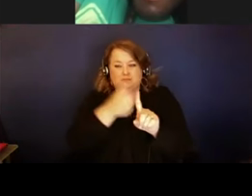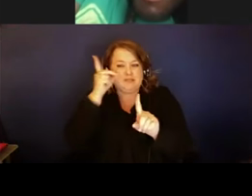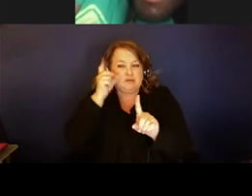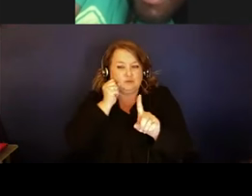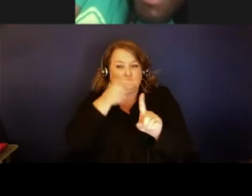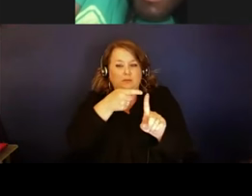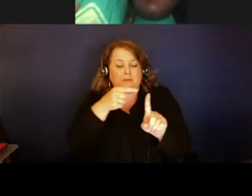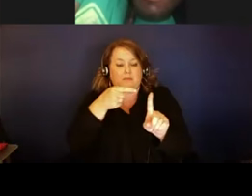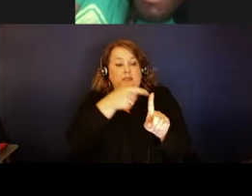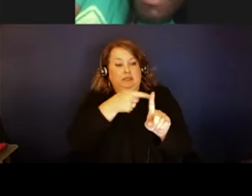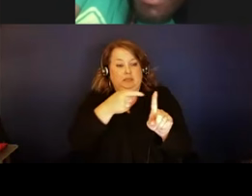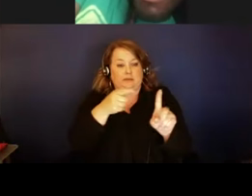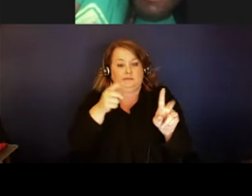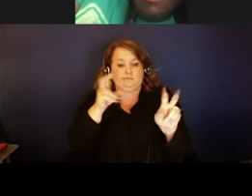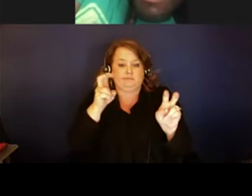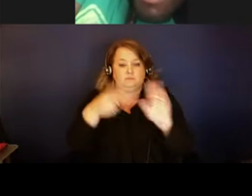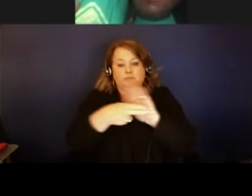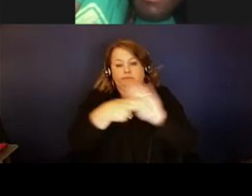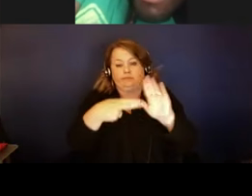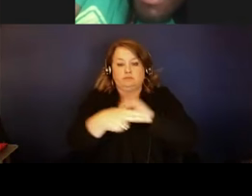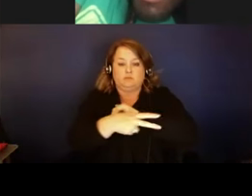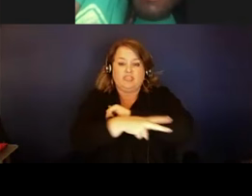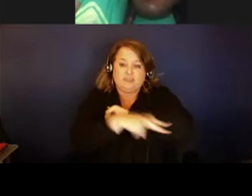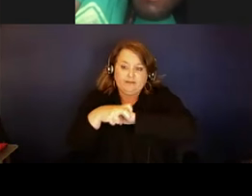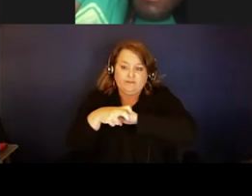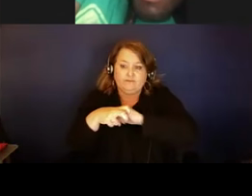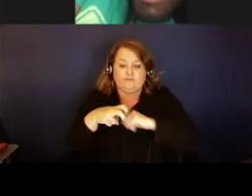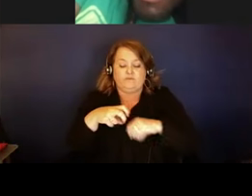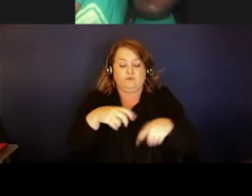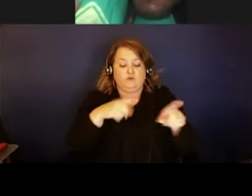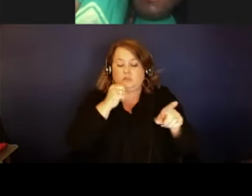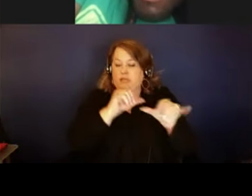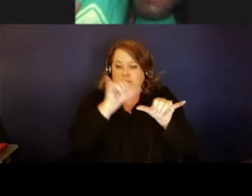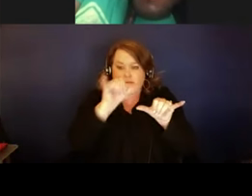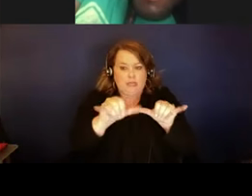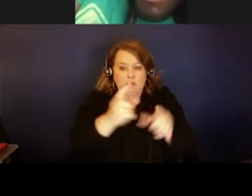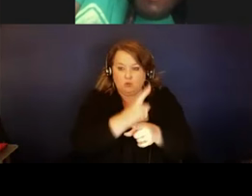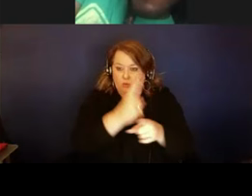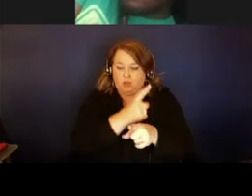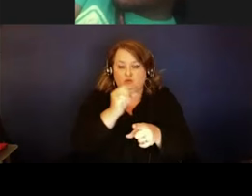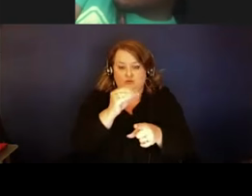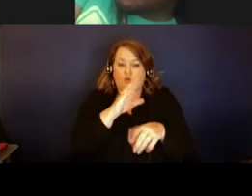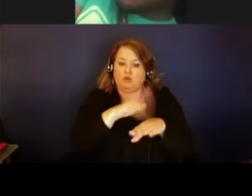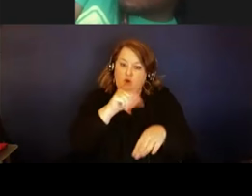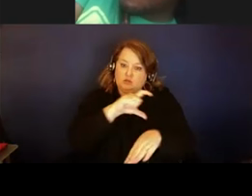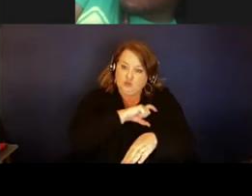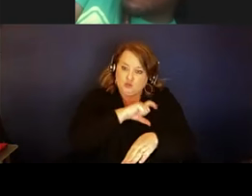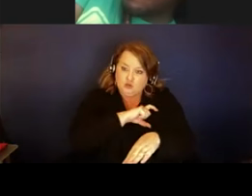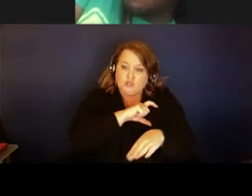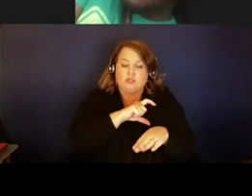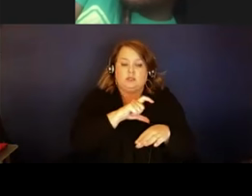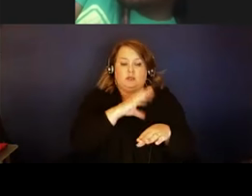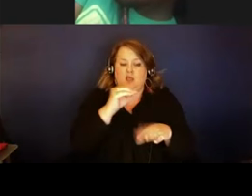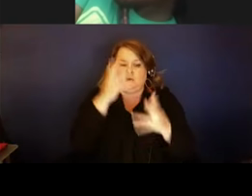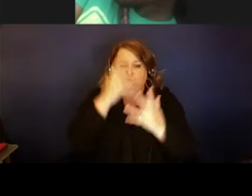was not staying in the theater appropriately, and so security was called, and unfortunately he